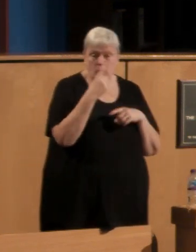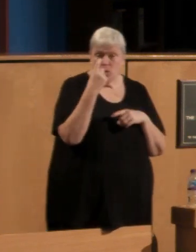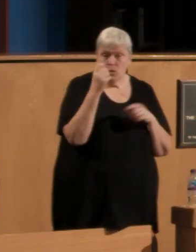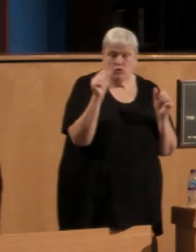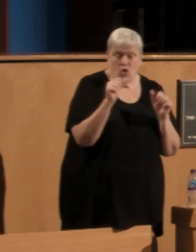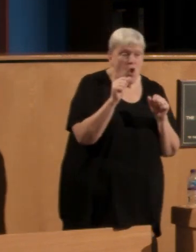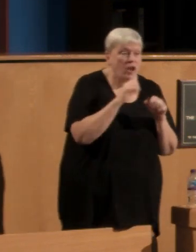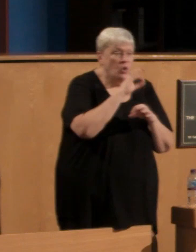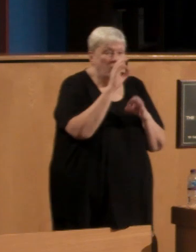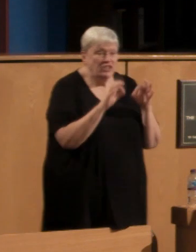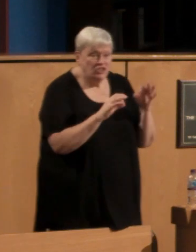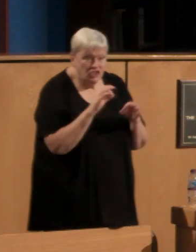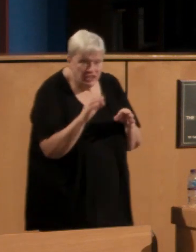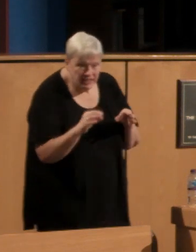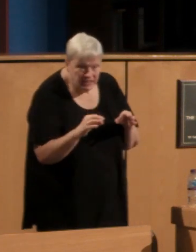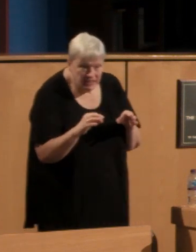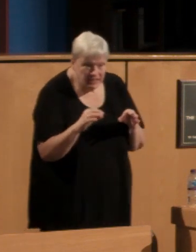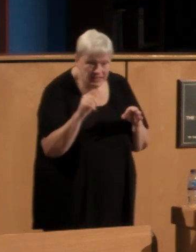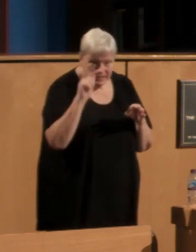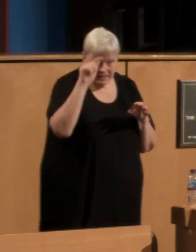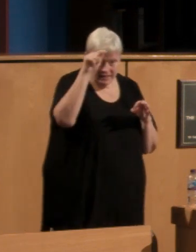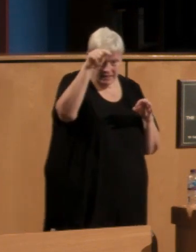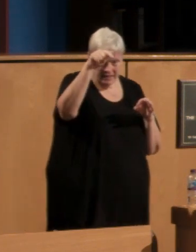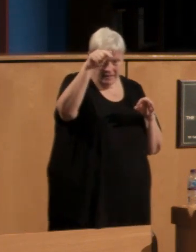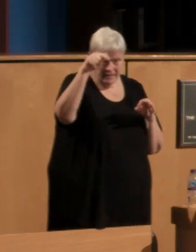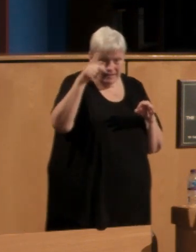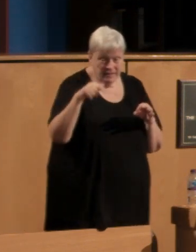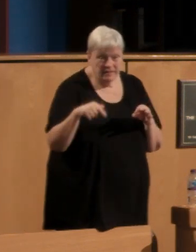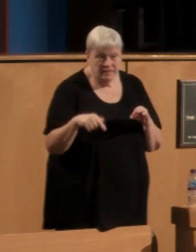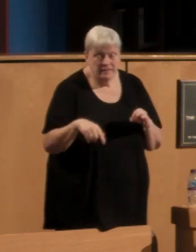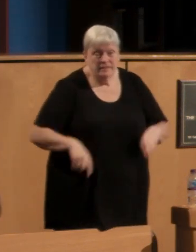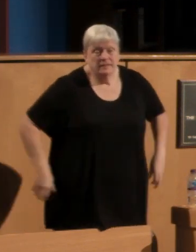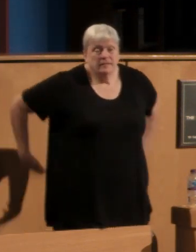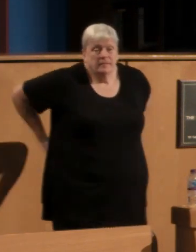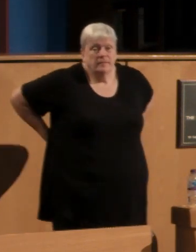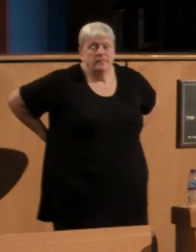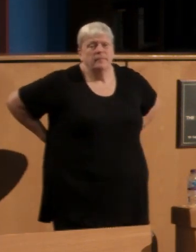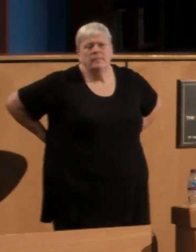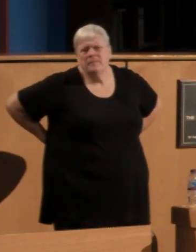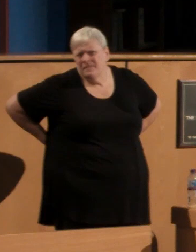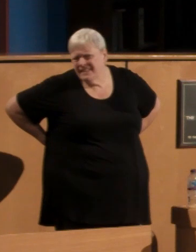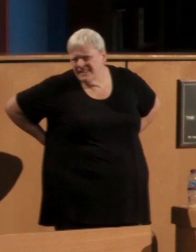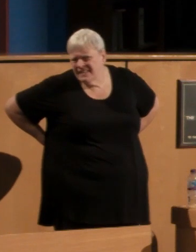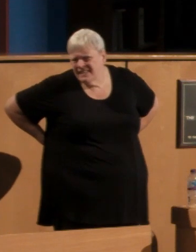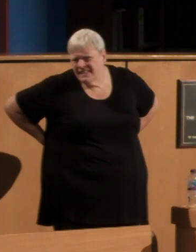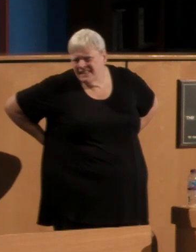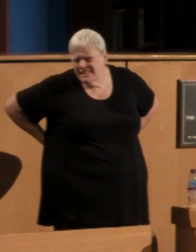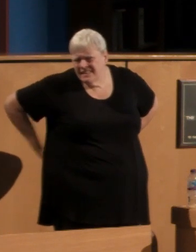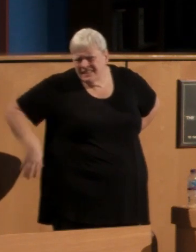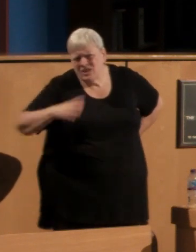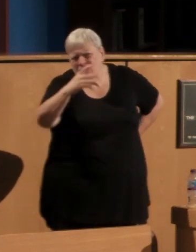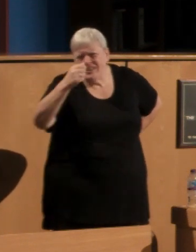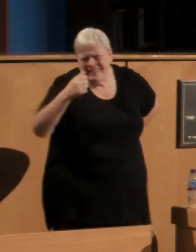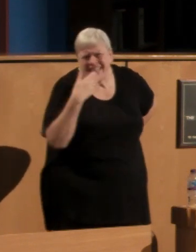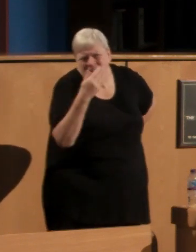question. So I'm going to say the person in the back row in the black shirt. I was wondering with the kind of tropes, do you want me to